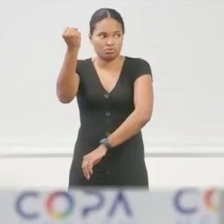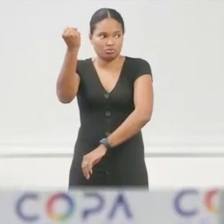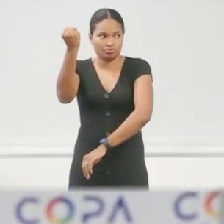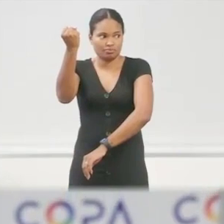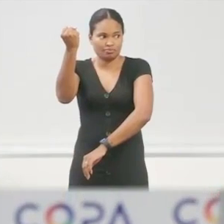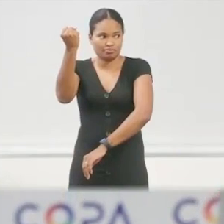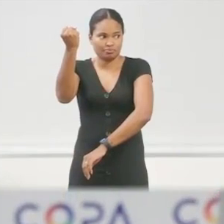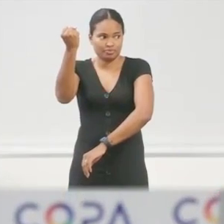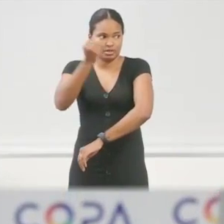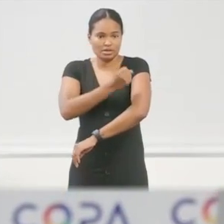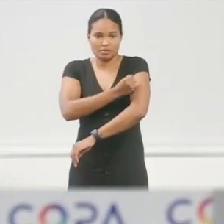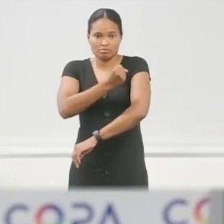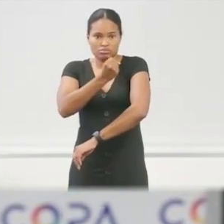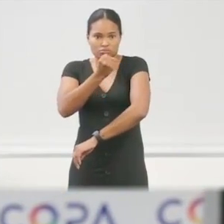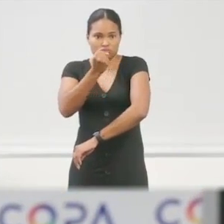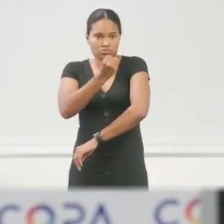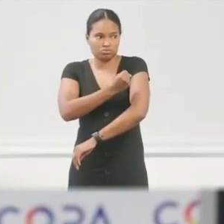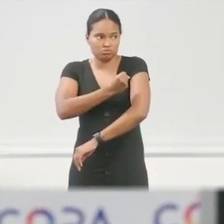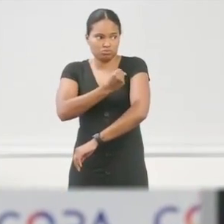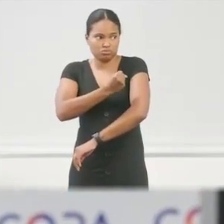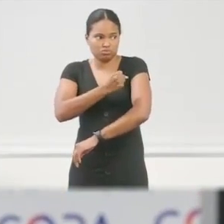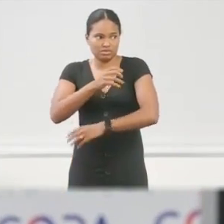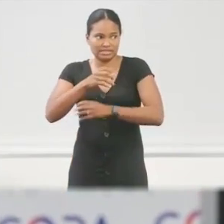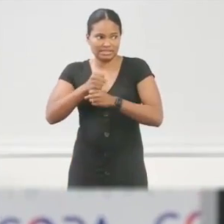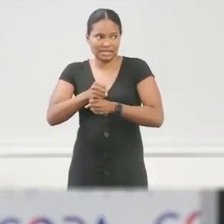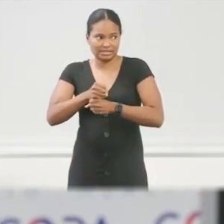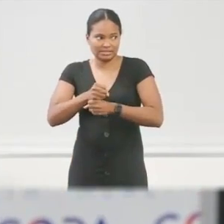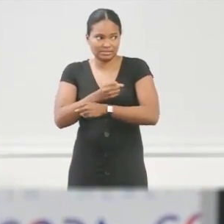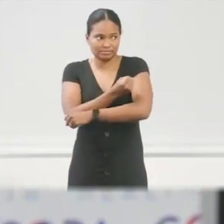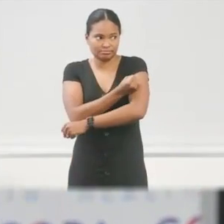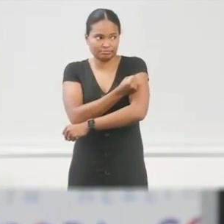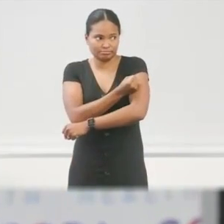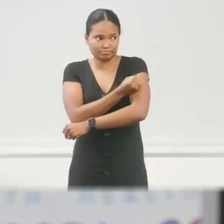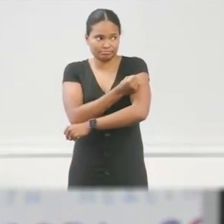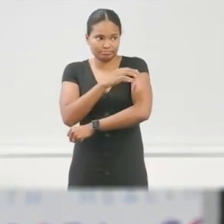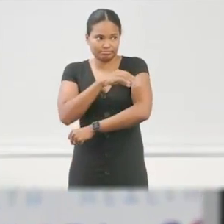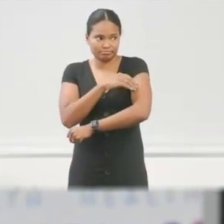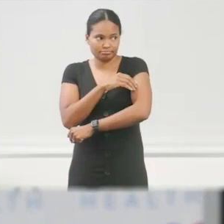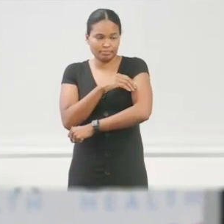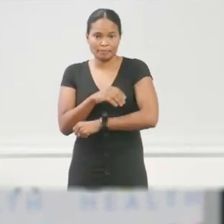And you're going to just tighten it down like this.